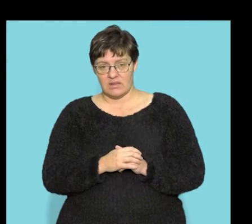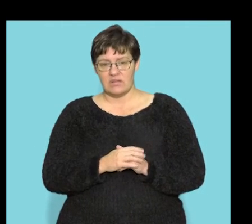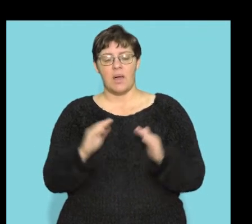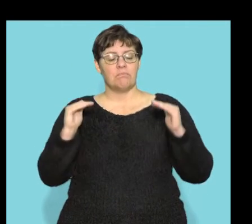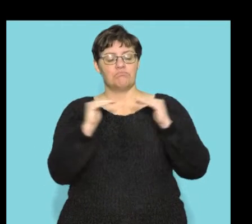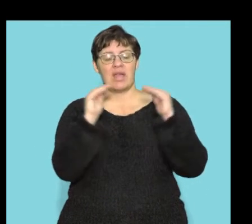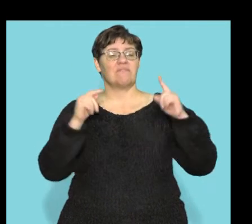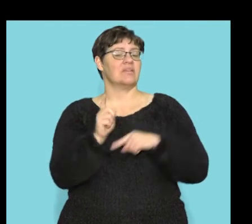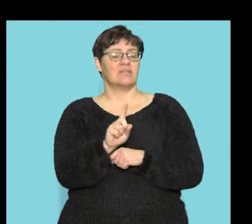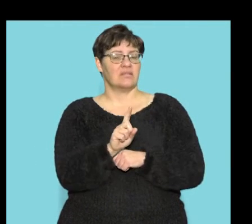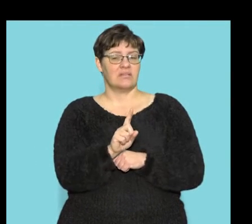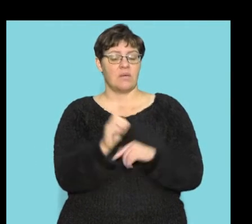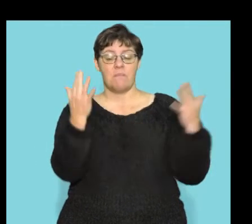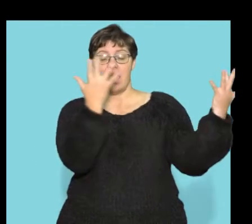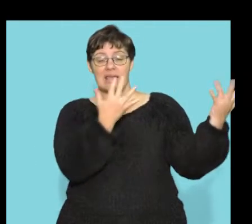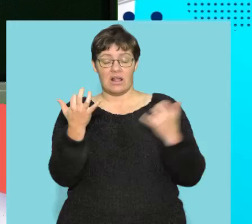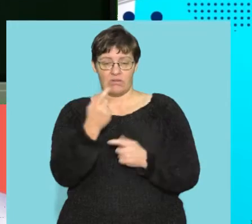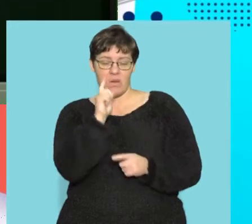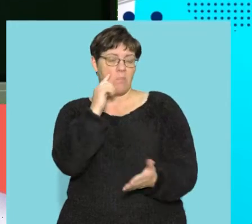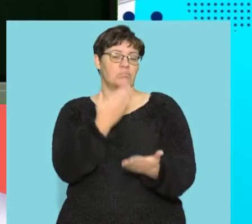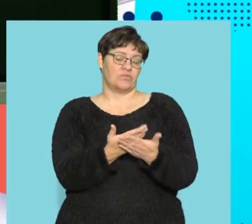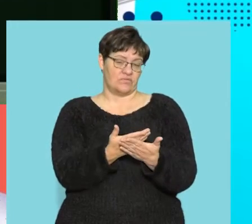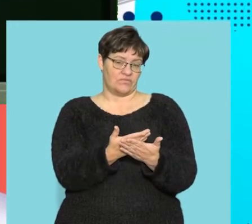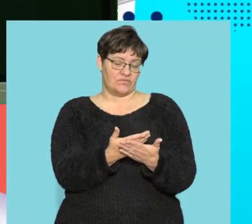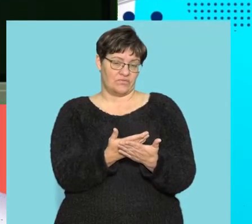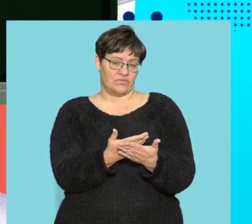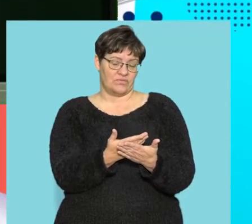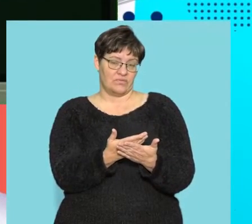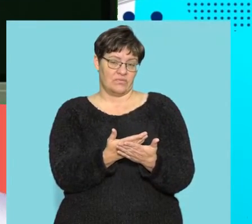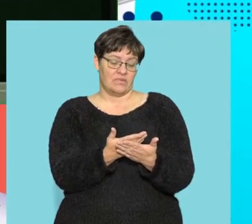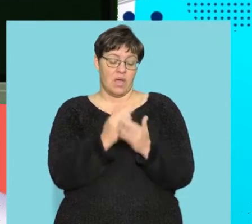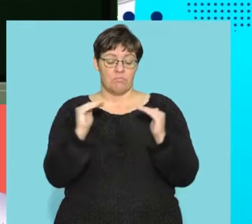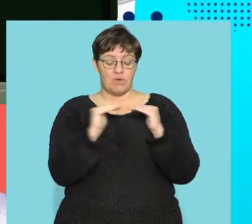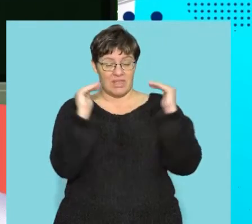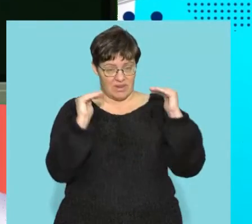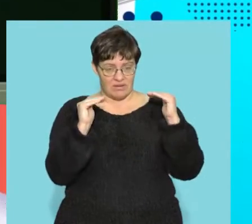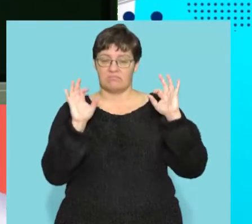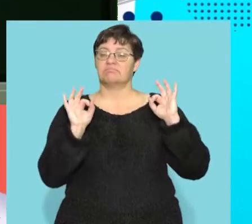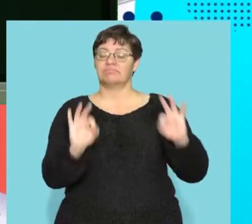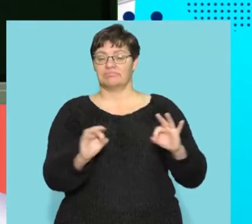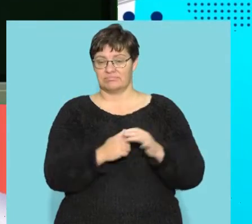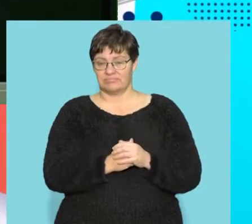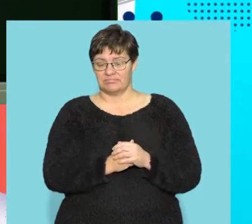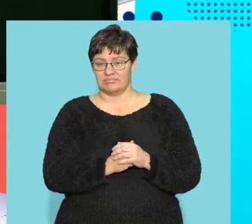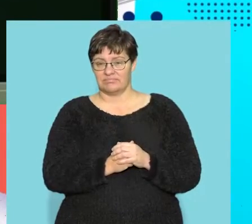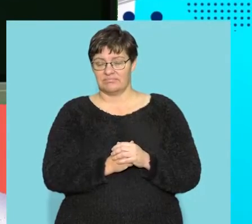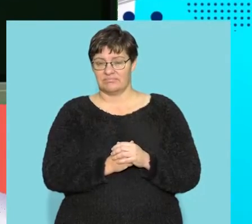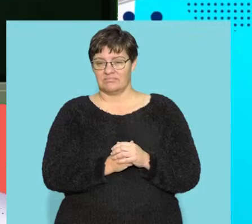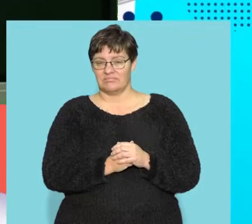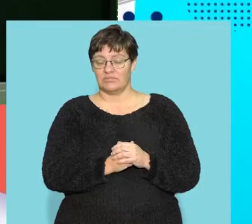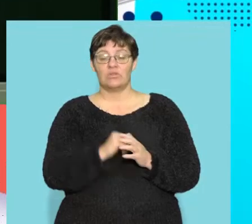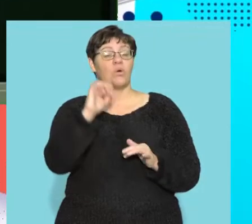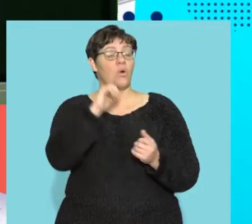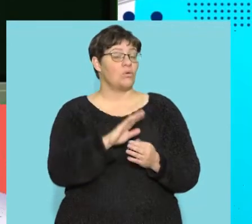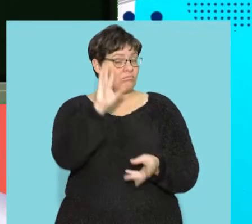I done? My calculation has proved that my break-even point is correct. To conclude this segment,